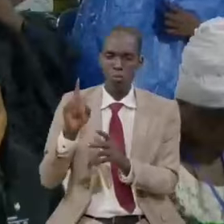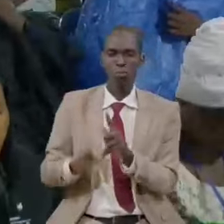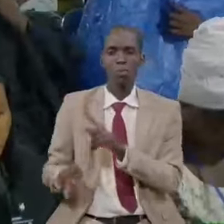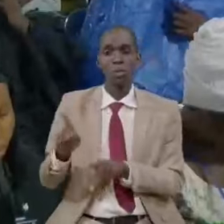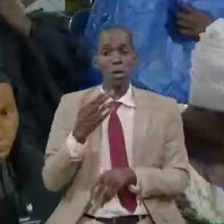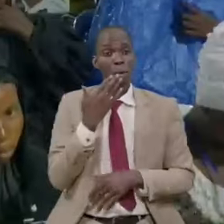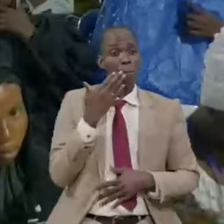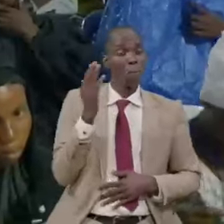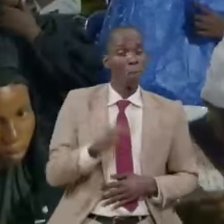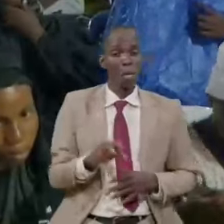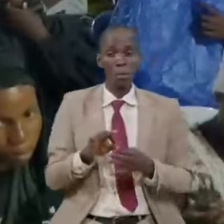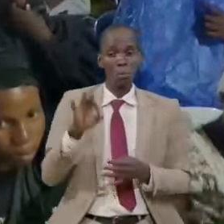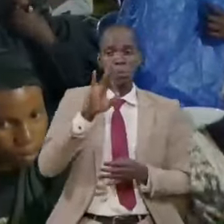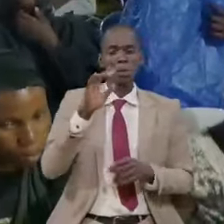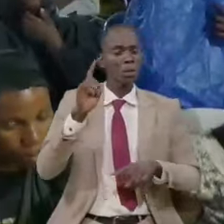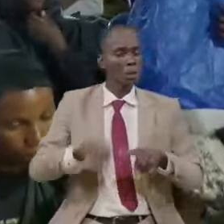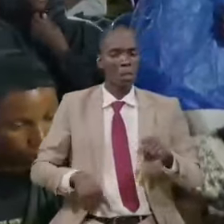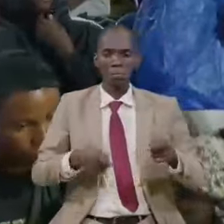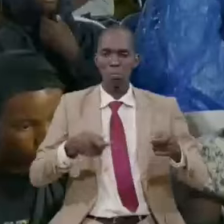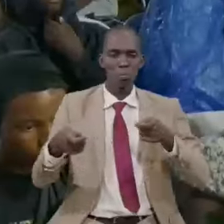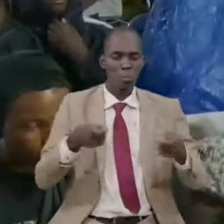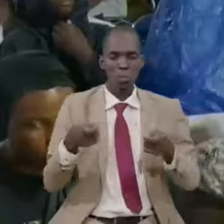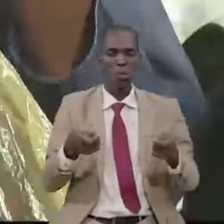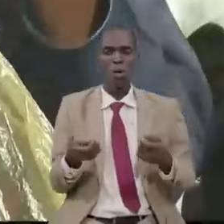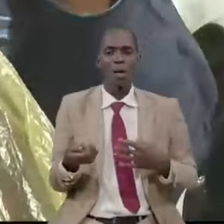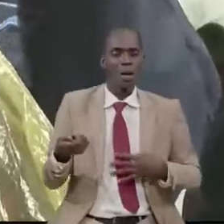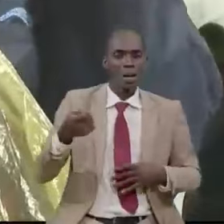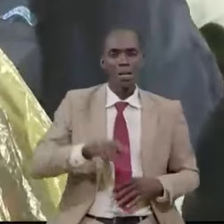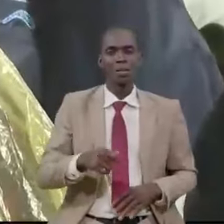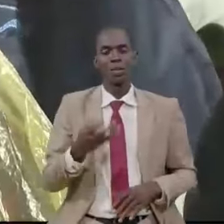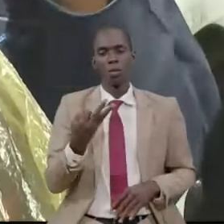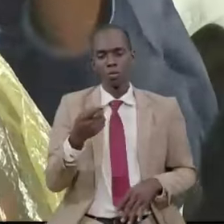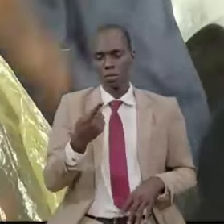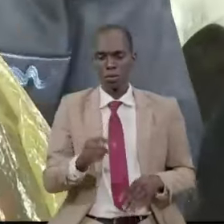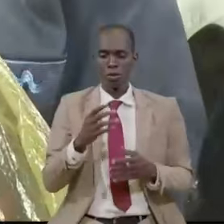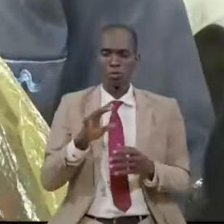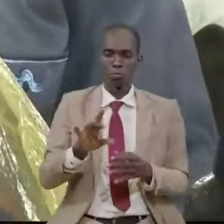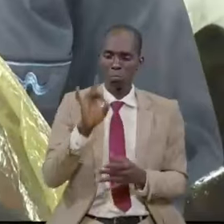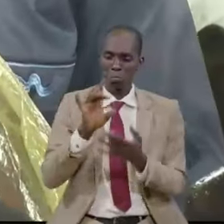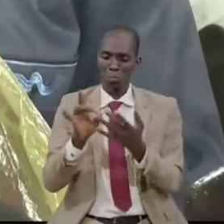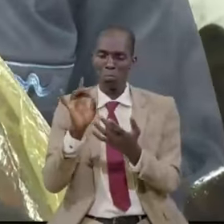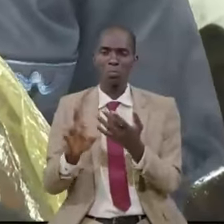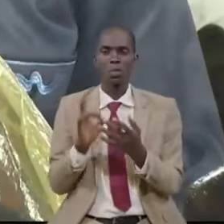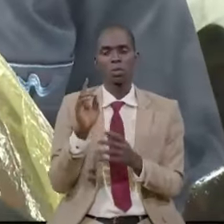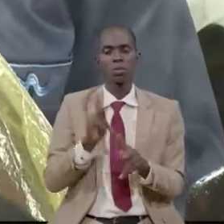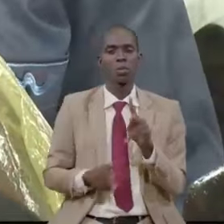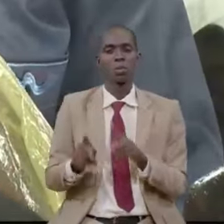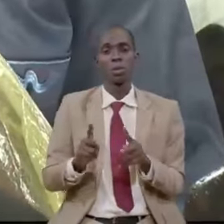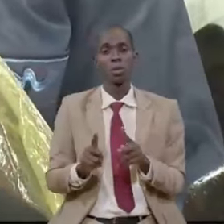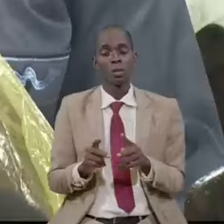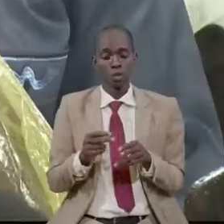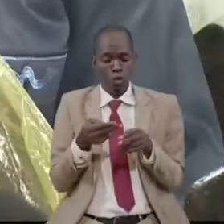any control on the chosen generation. Premature death will